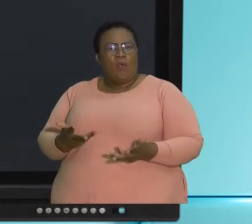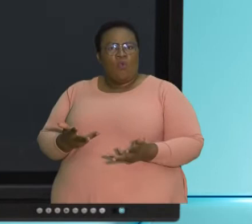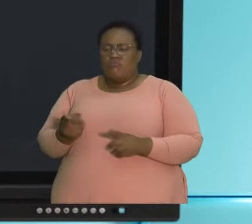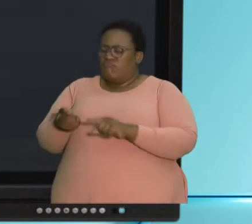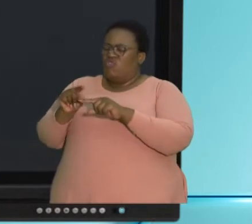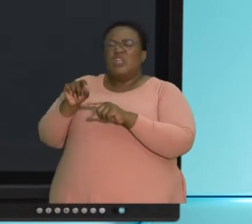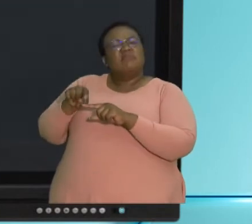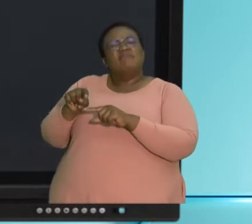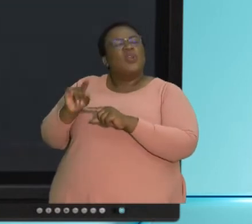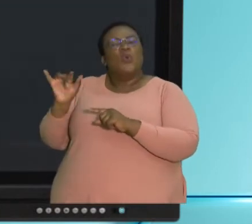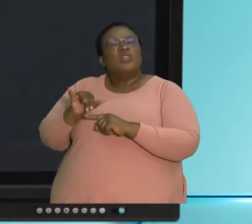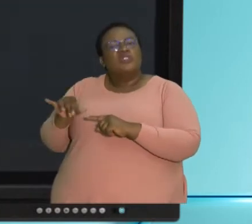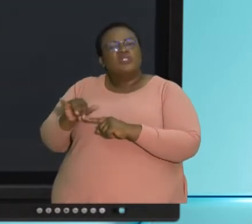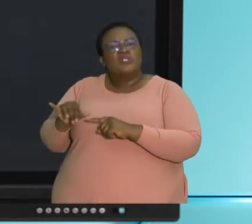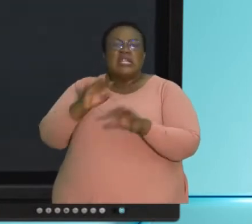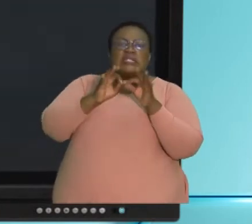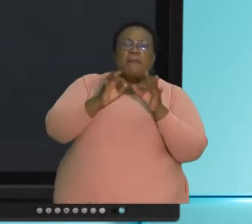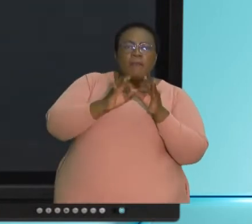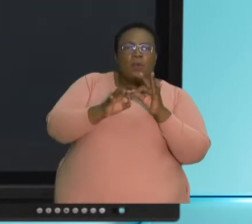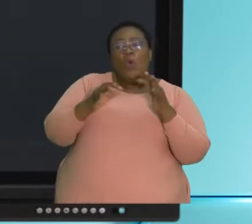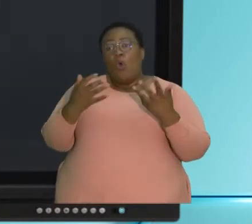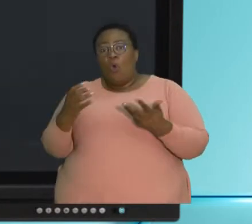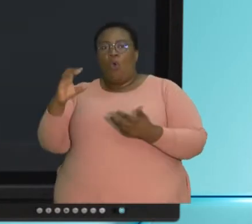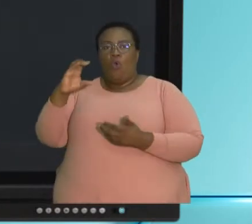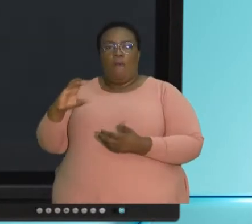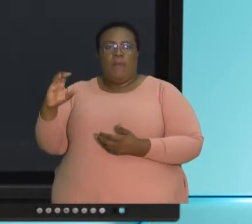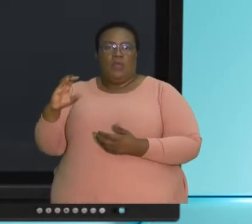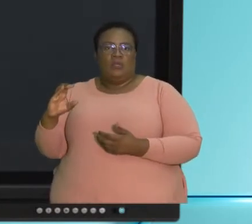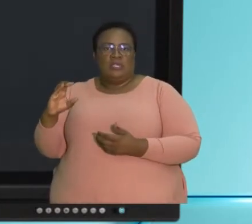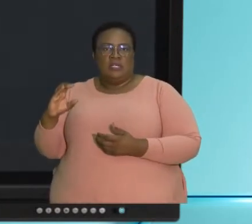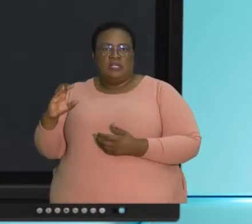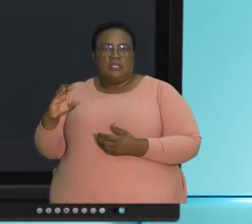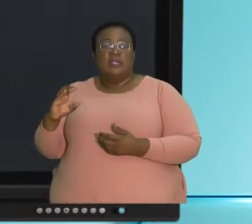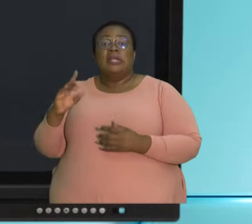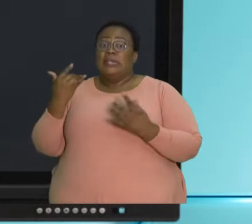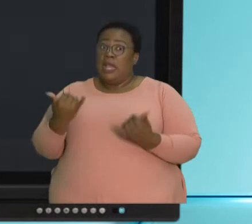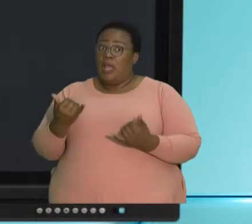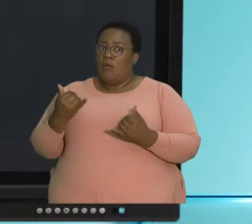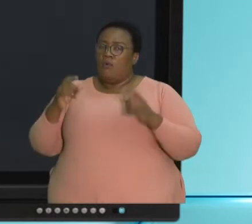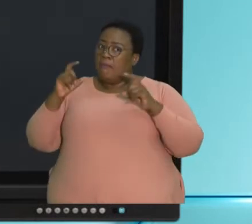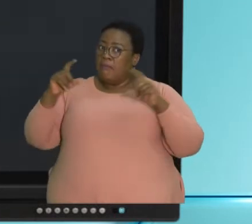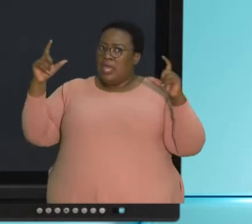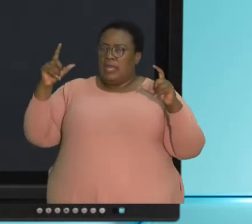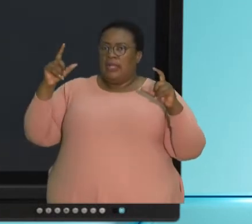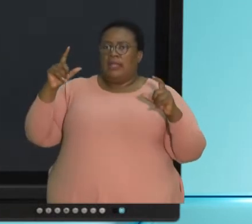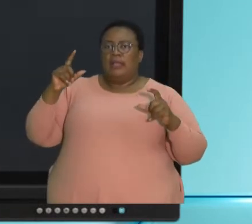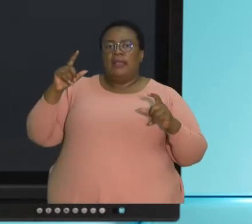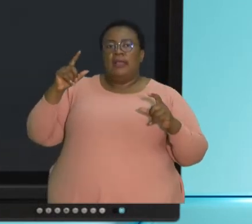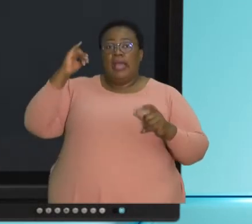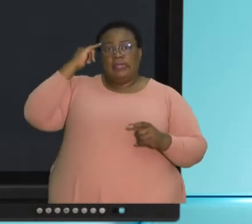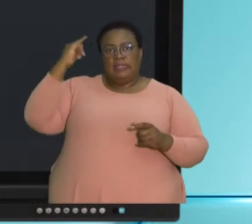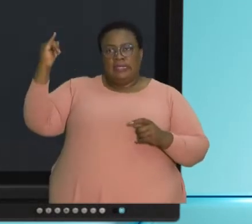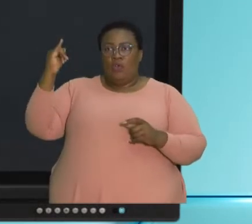can I get? Will it be simple or will it be compound? Then, now the big idea under savings